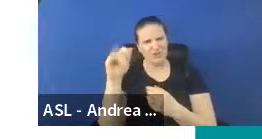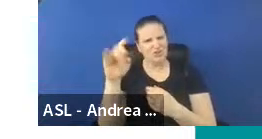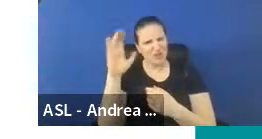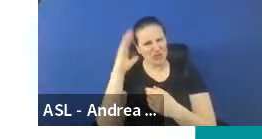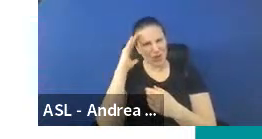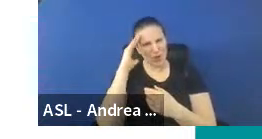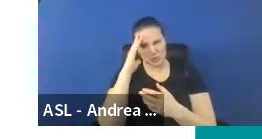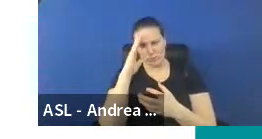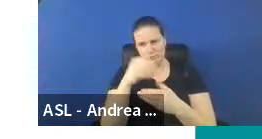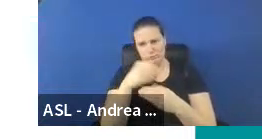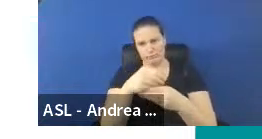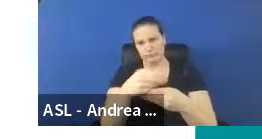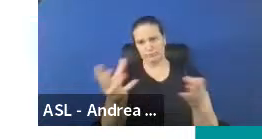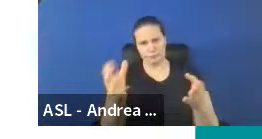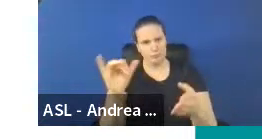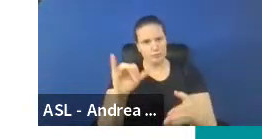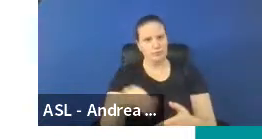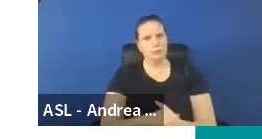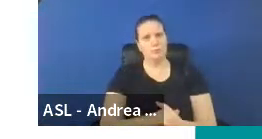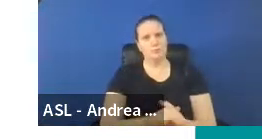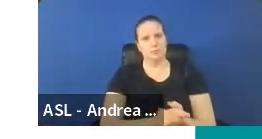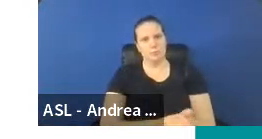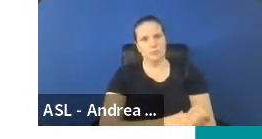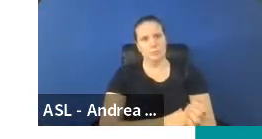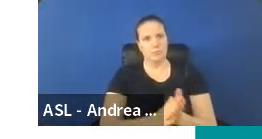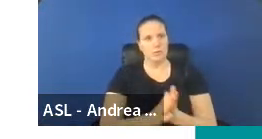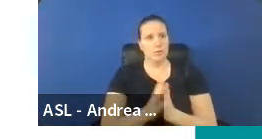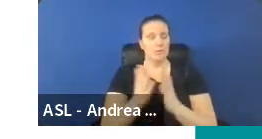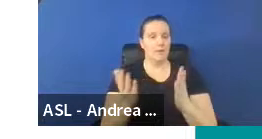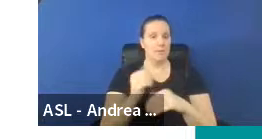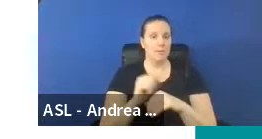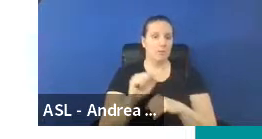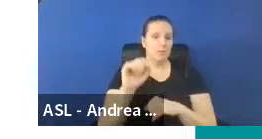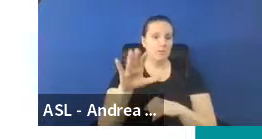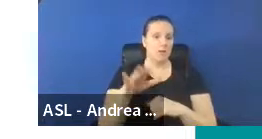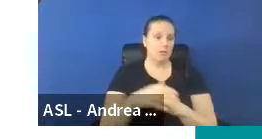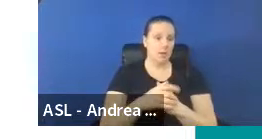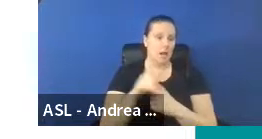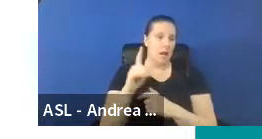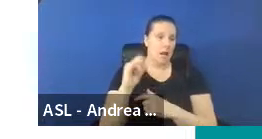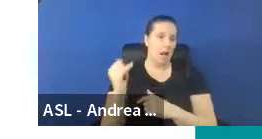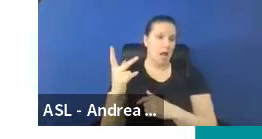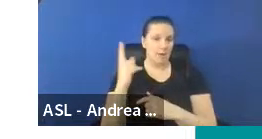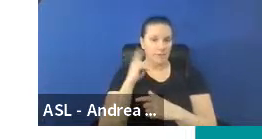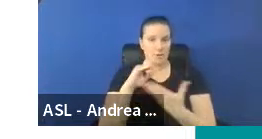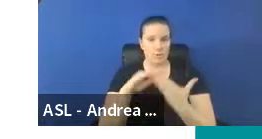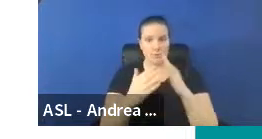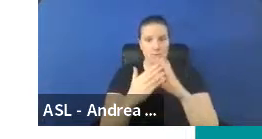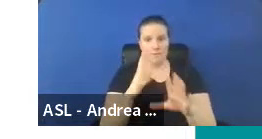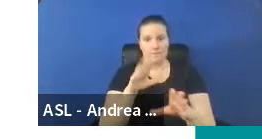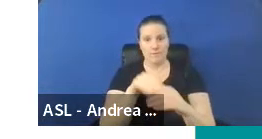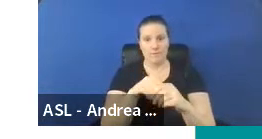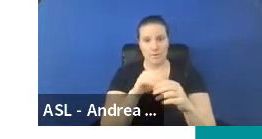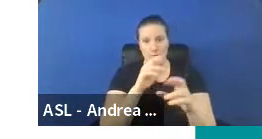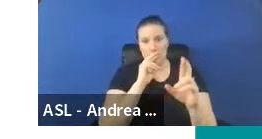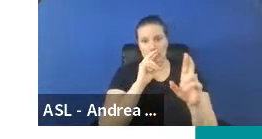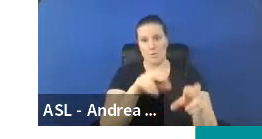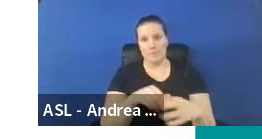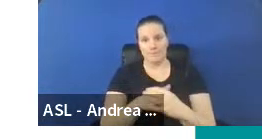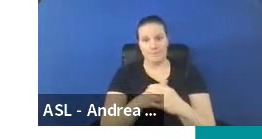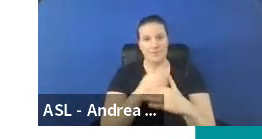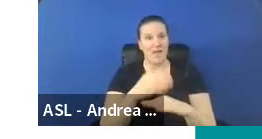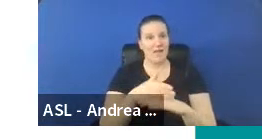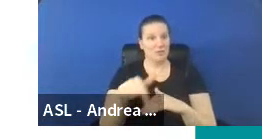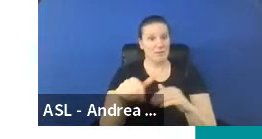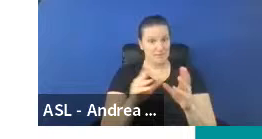get that over. And perhaps we'll send out a link to the community engagement report after